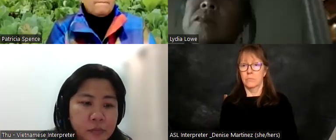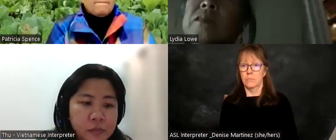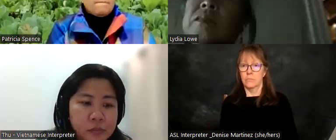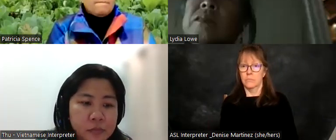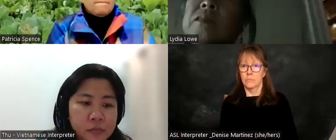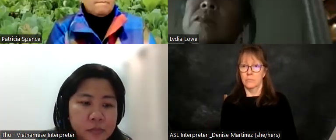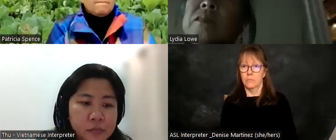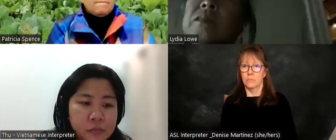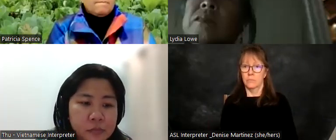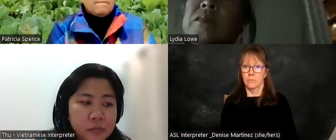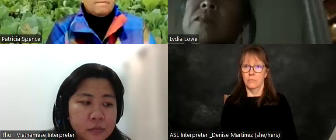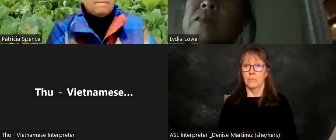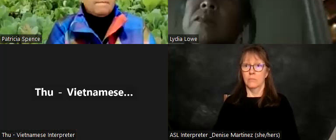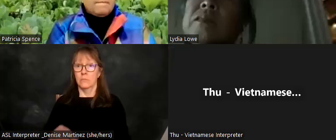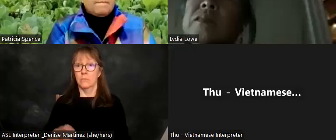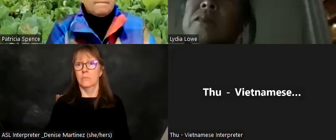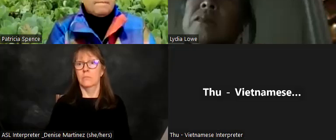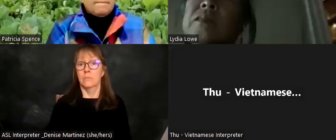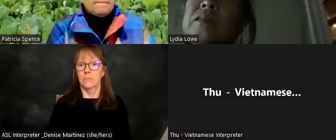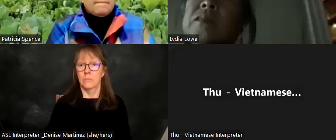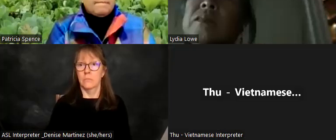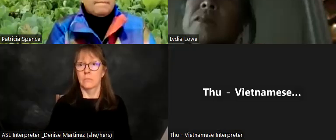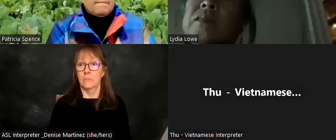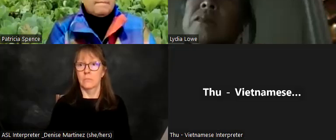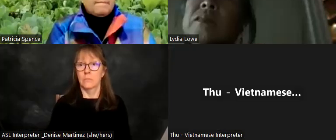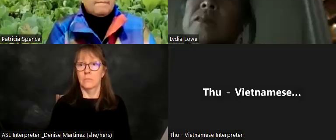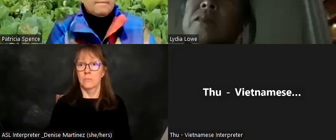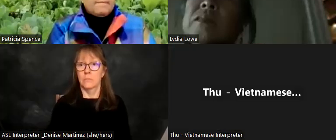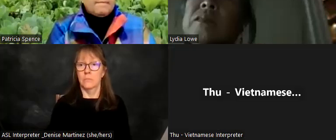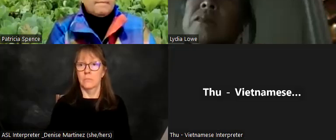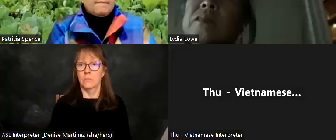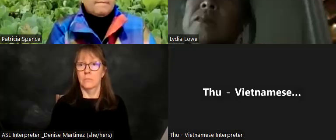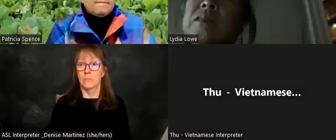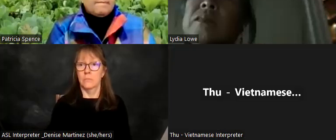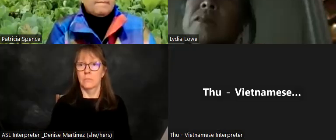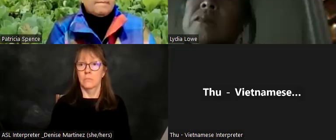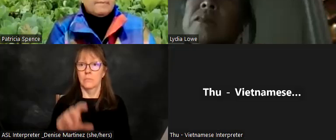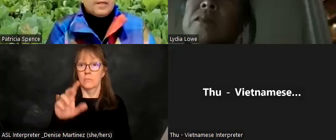Catherine, you can go ahead. Nous allons parler.